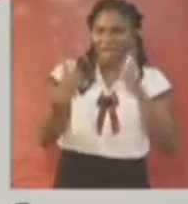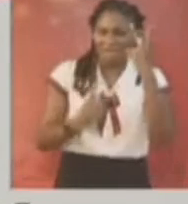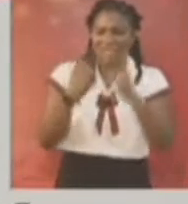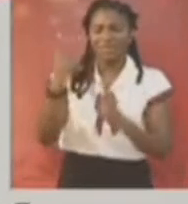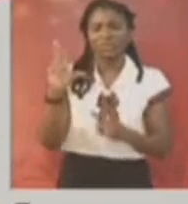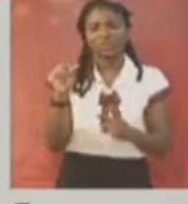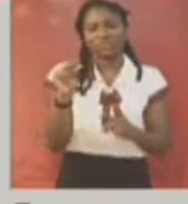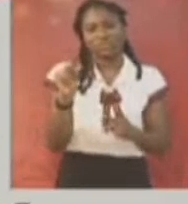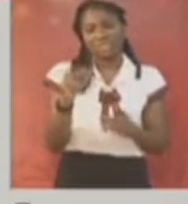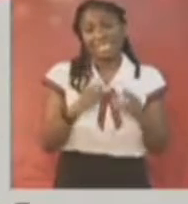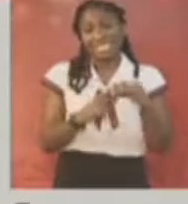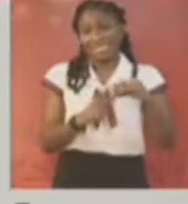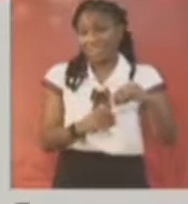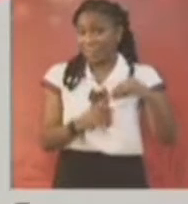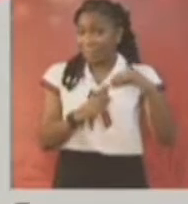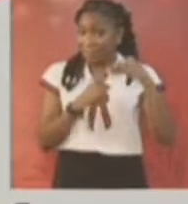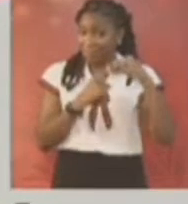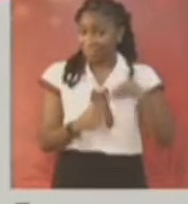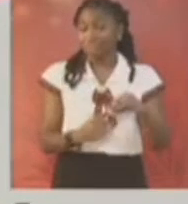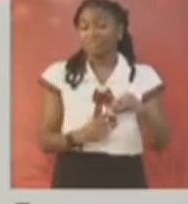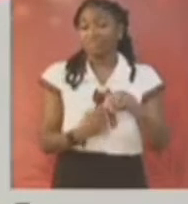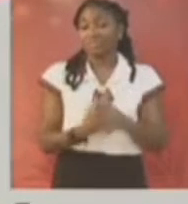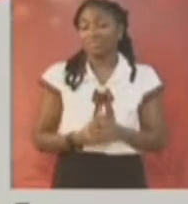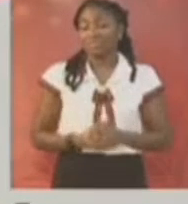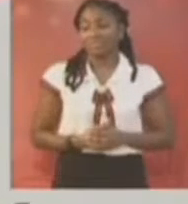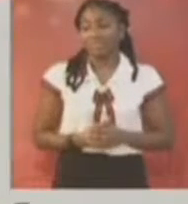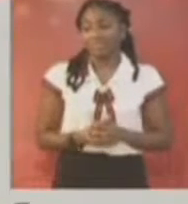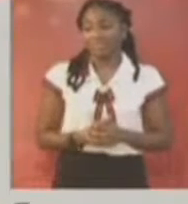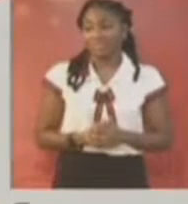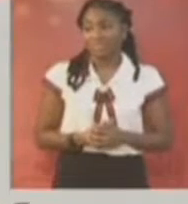individuals, especially as the